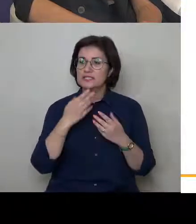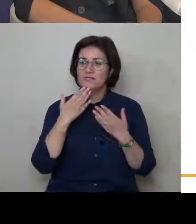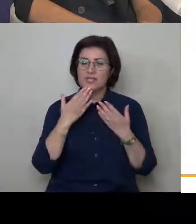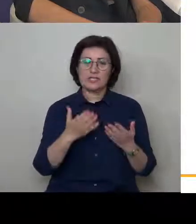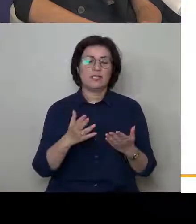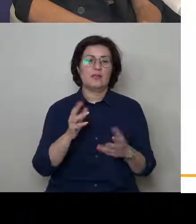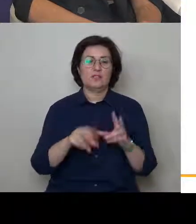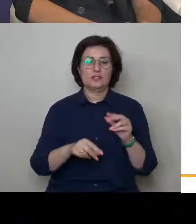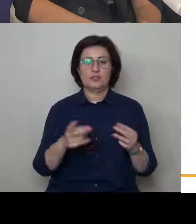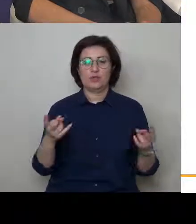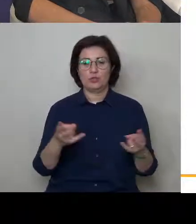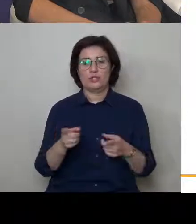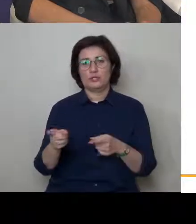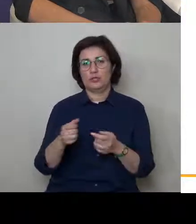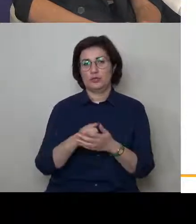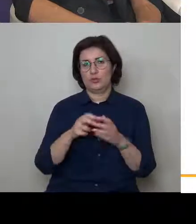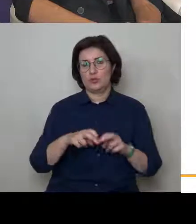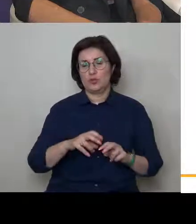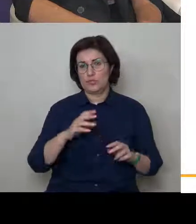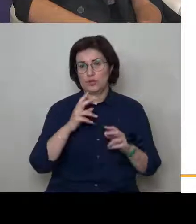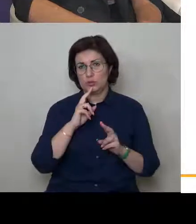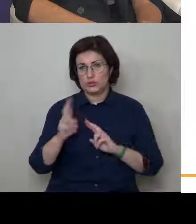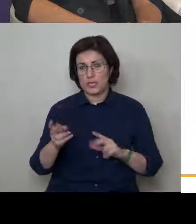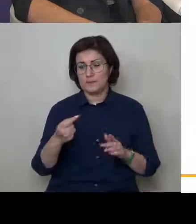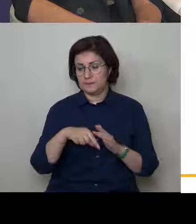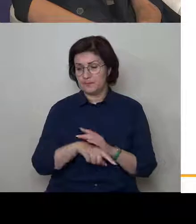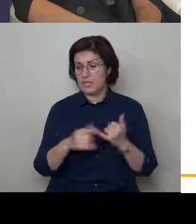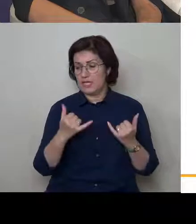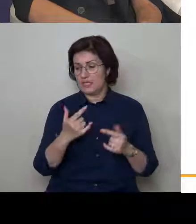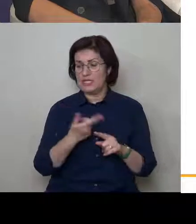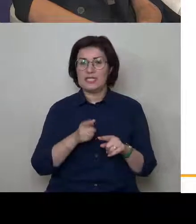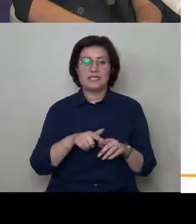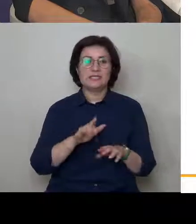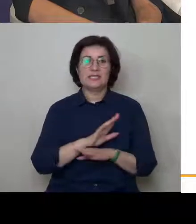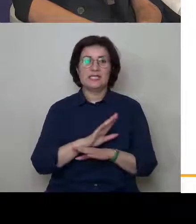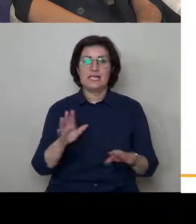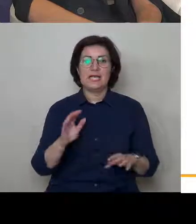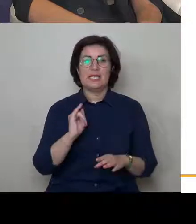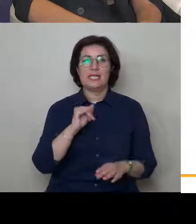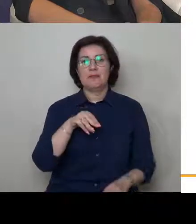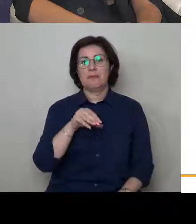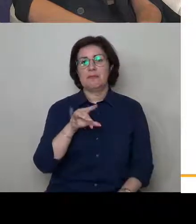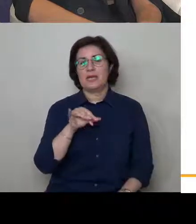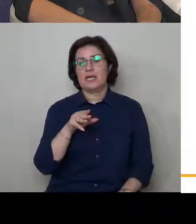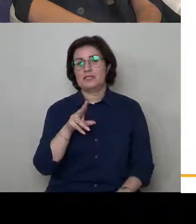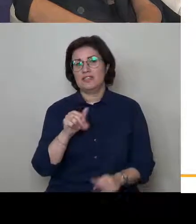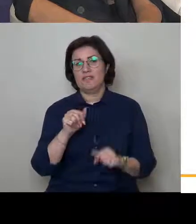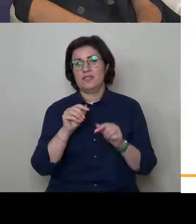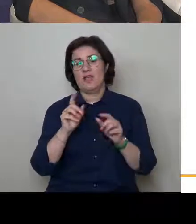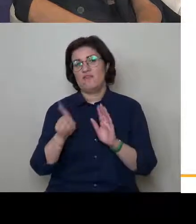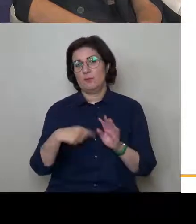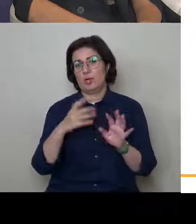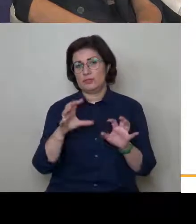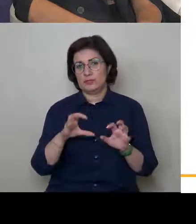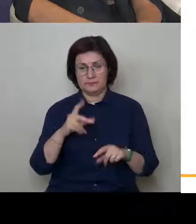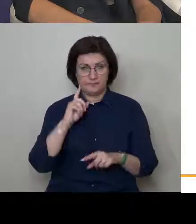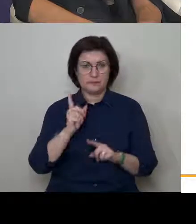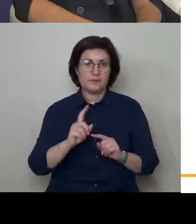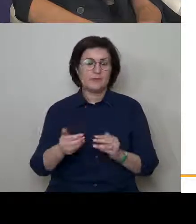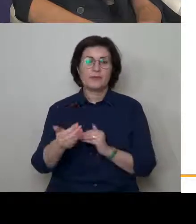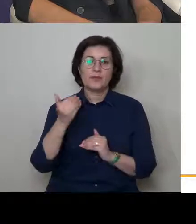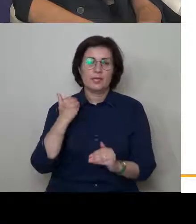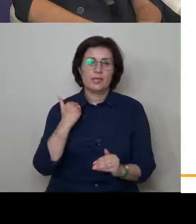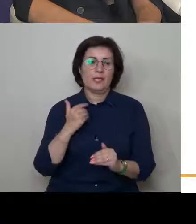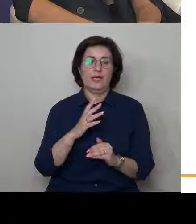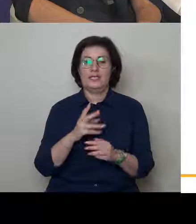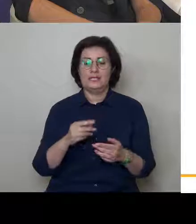the parties and the interested parties that the subject of complaint believes it